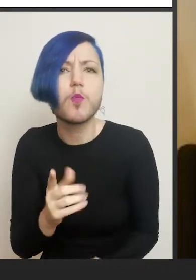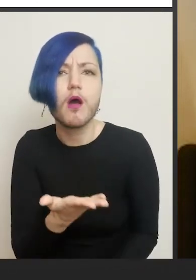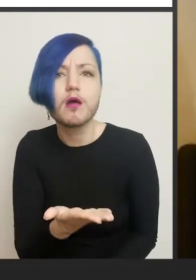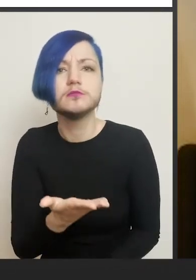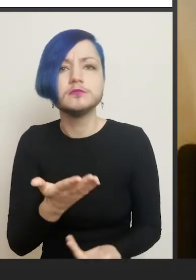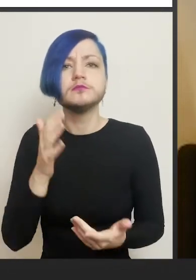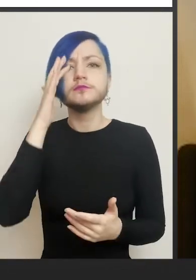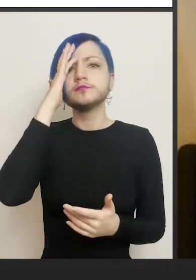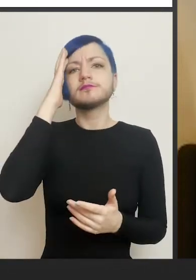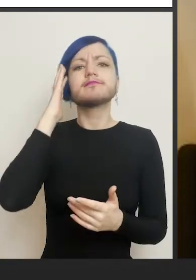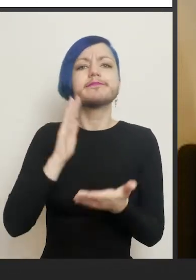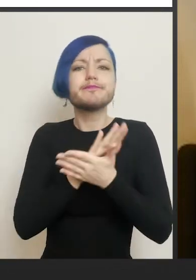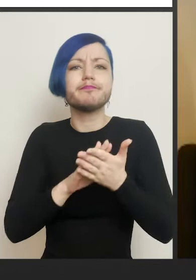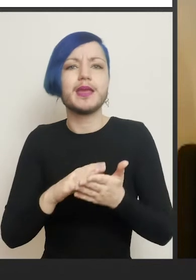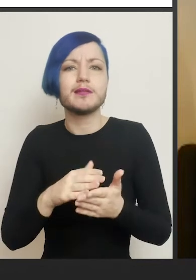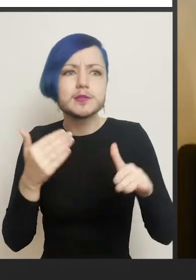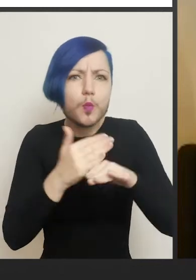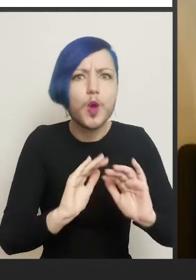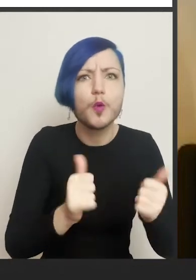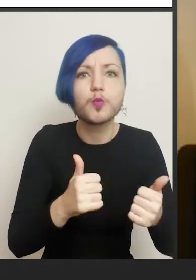people, our autistic staff to thrive.